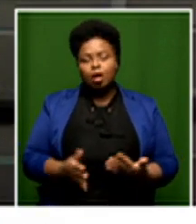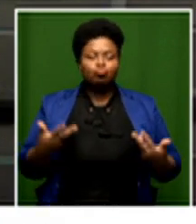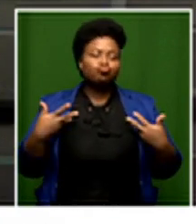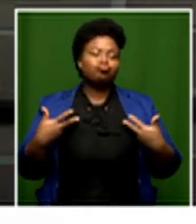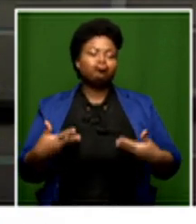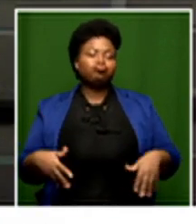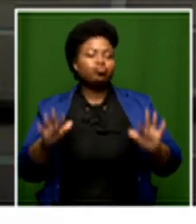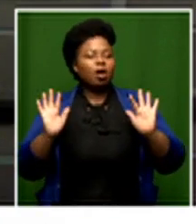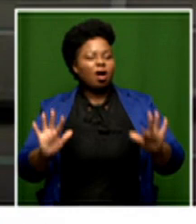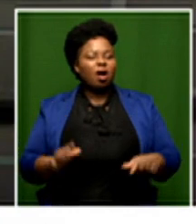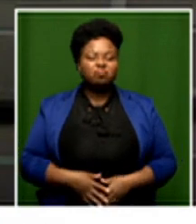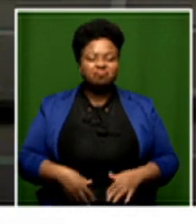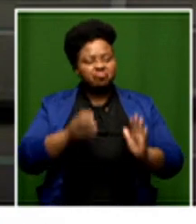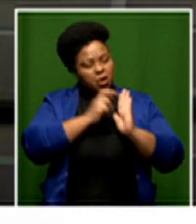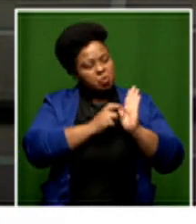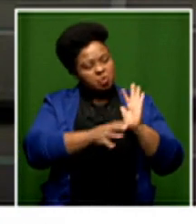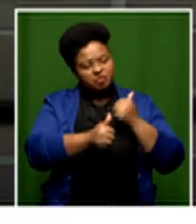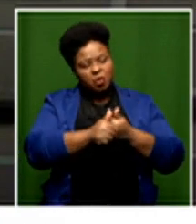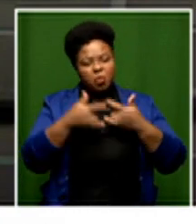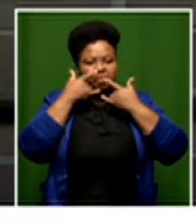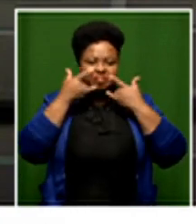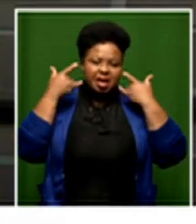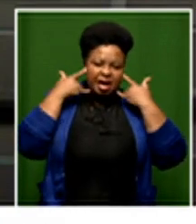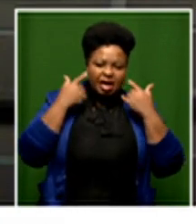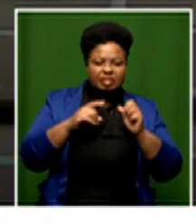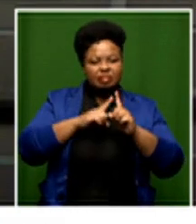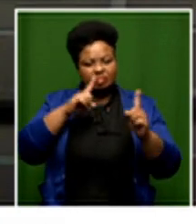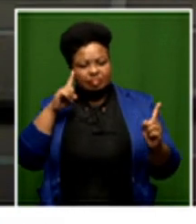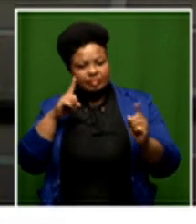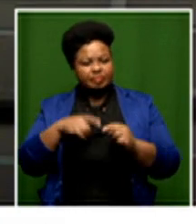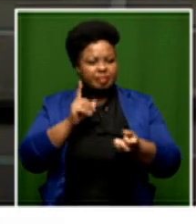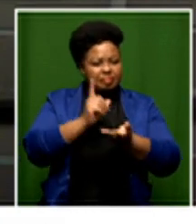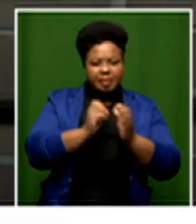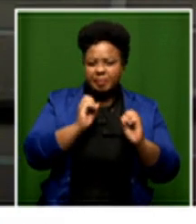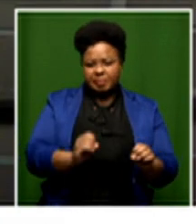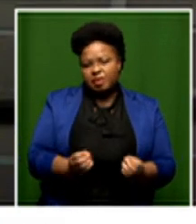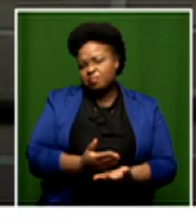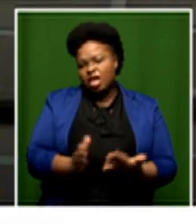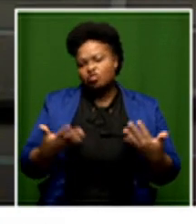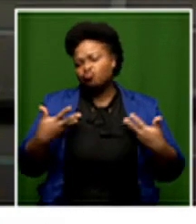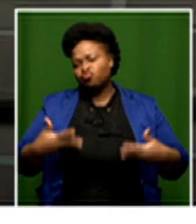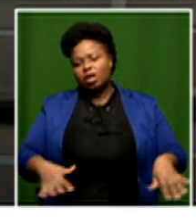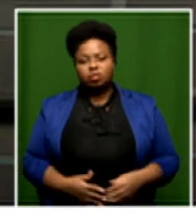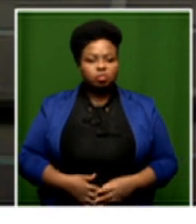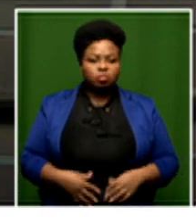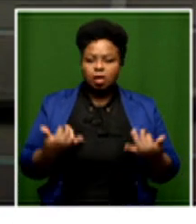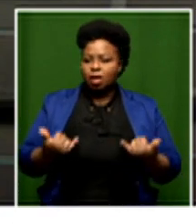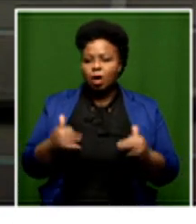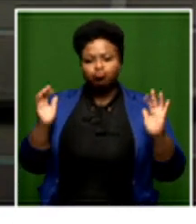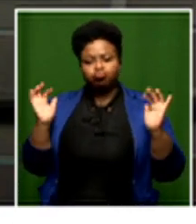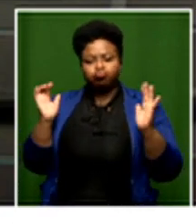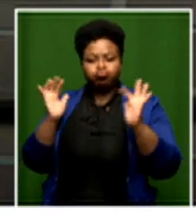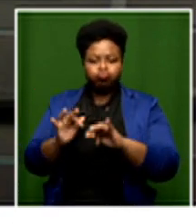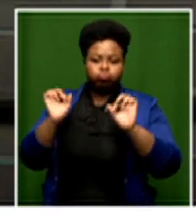adherence to the public health interventions that we need to maintain. There are indoor gatherings starting to